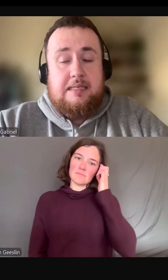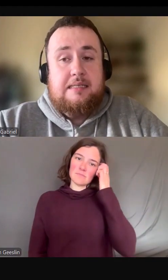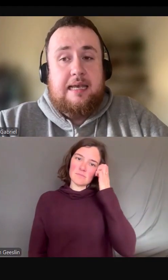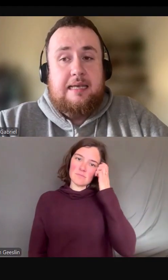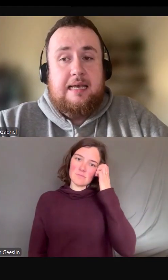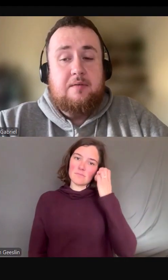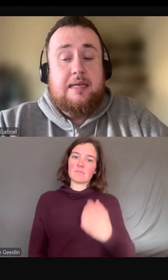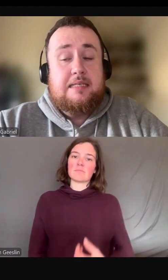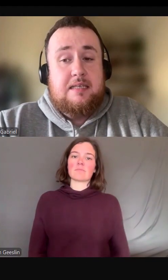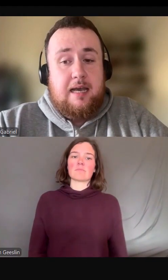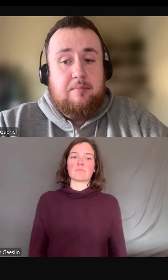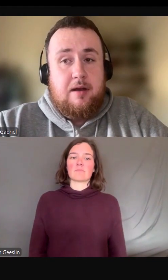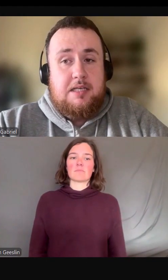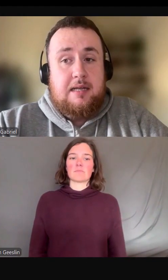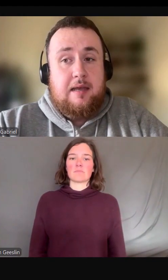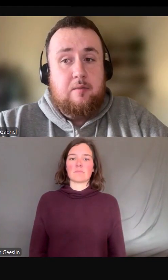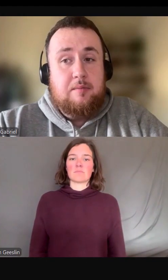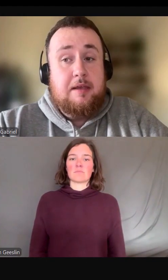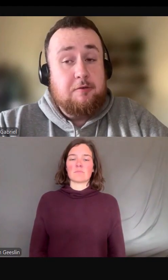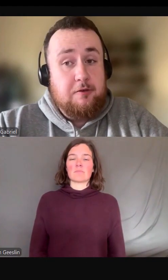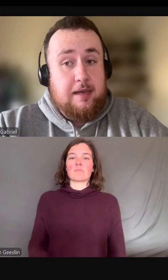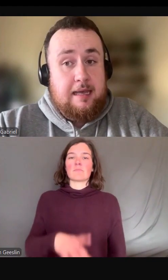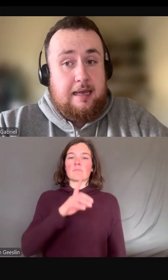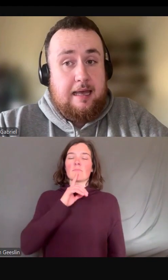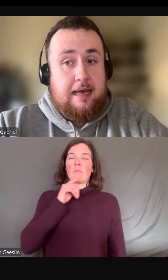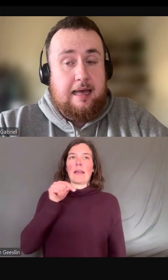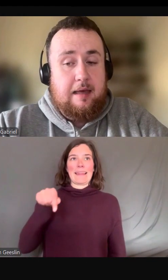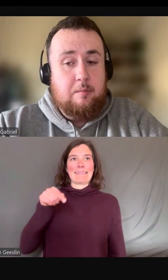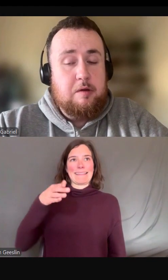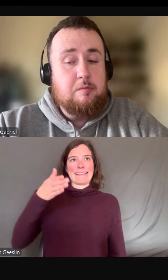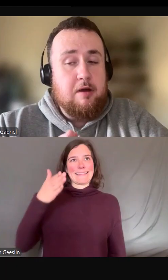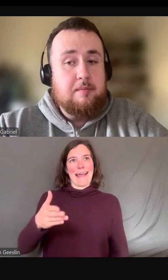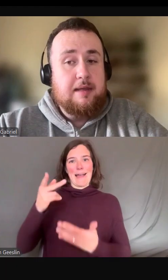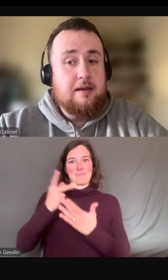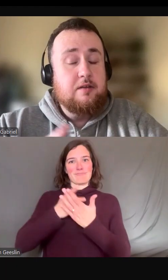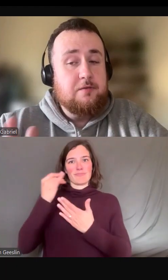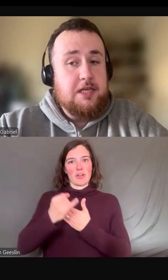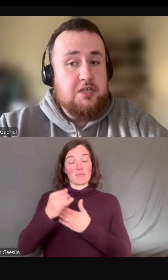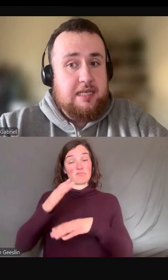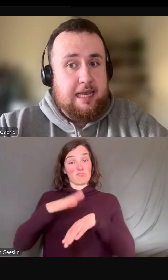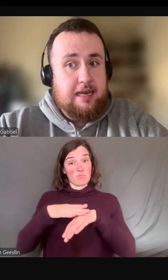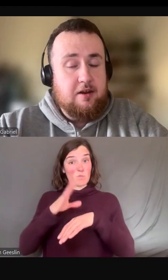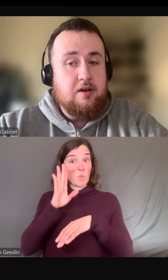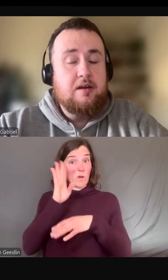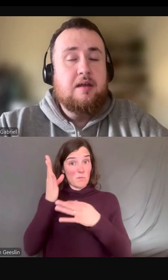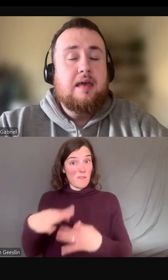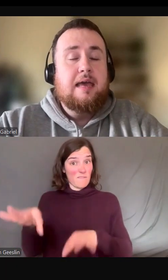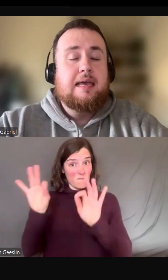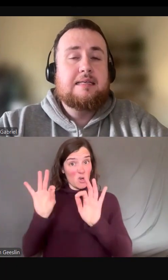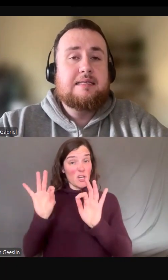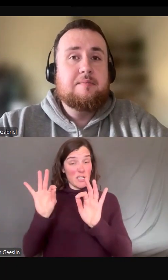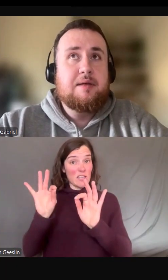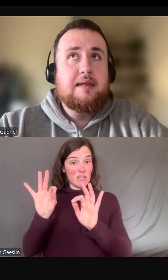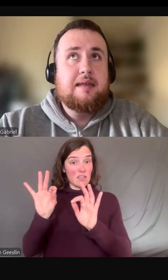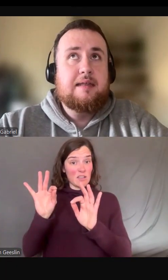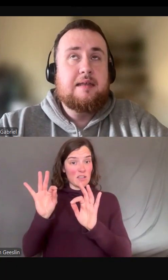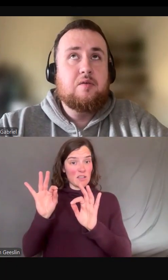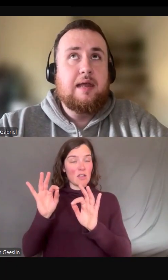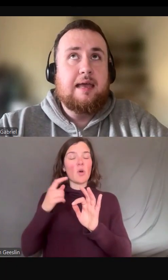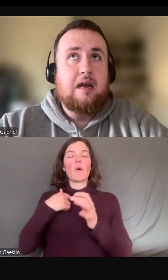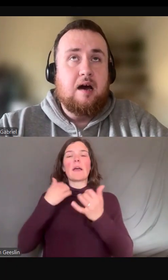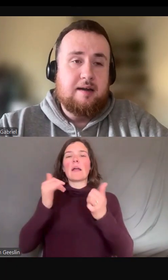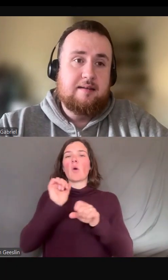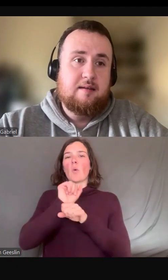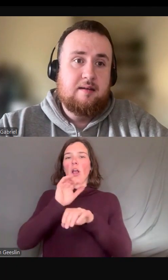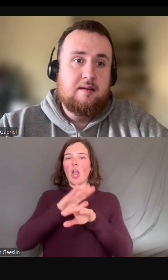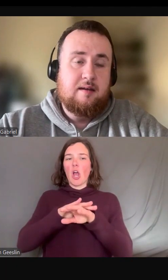This is a kind of a side project. It will be free, and we'll probably include the features in here, is the ability to do like